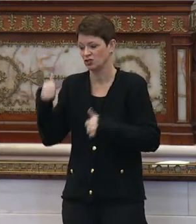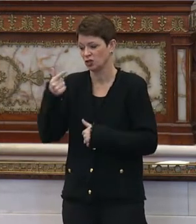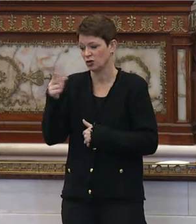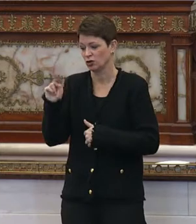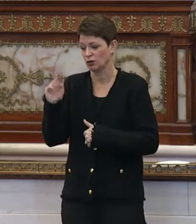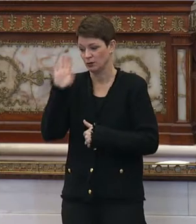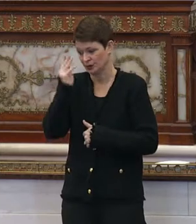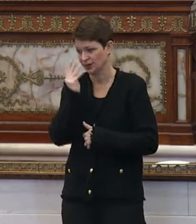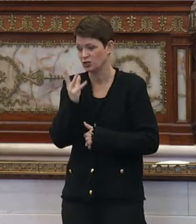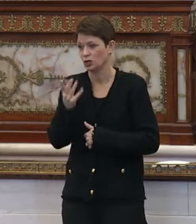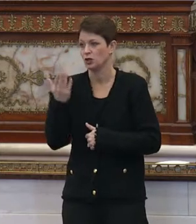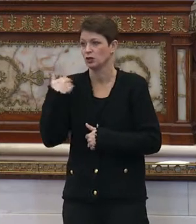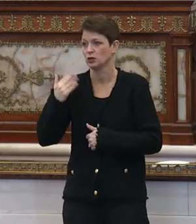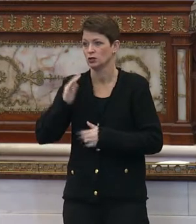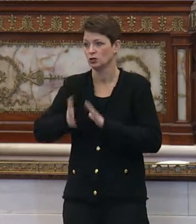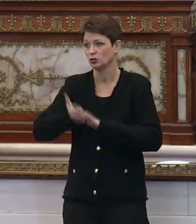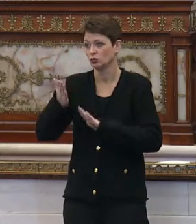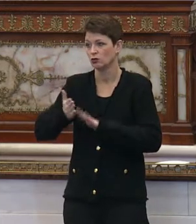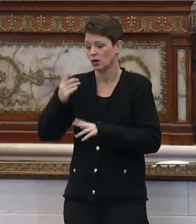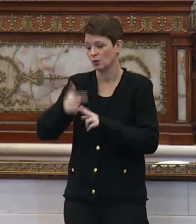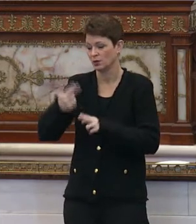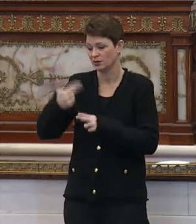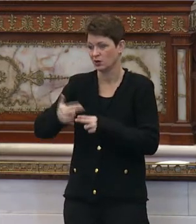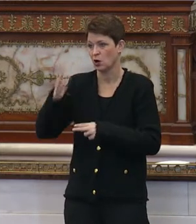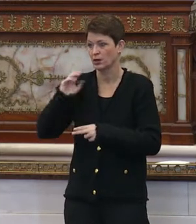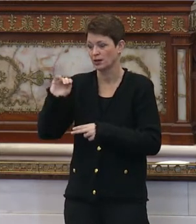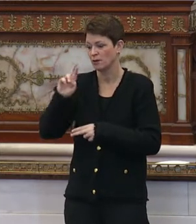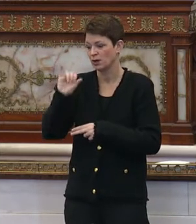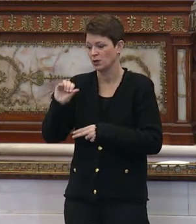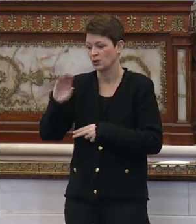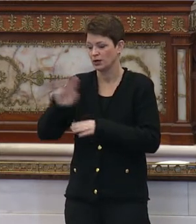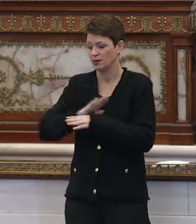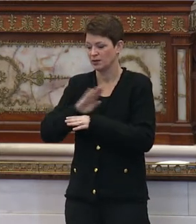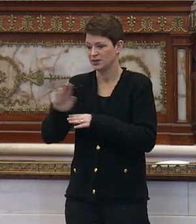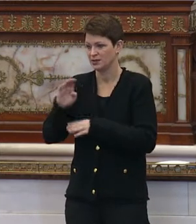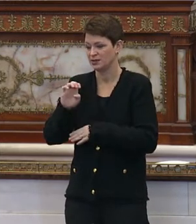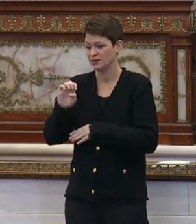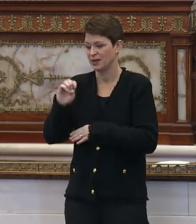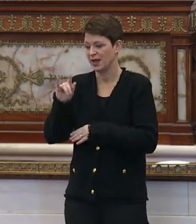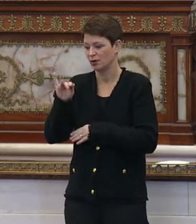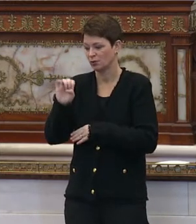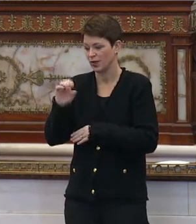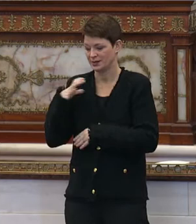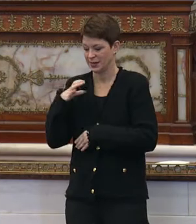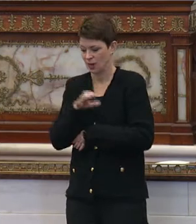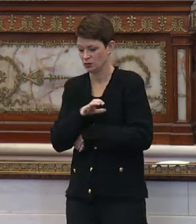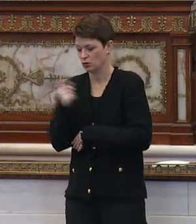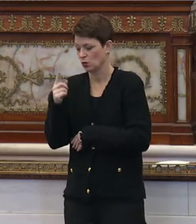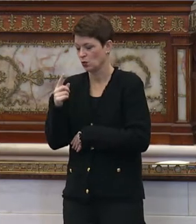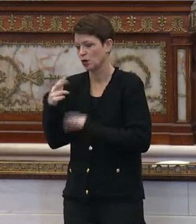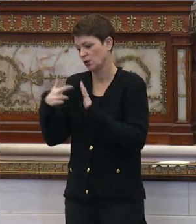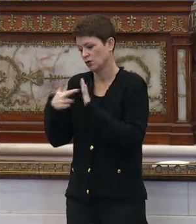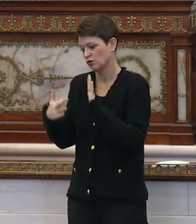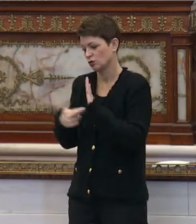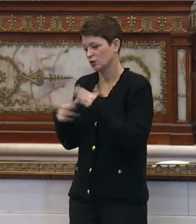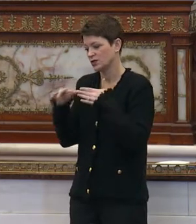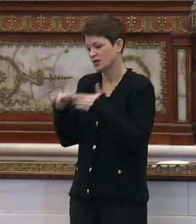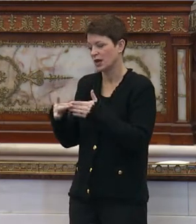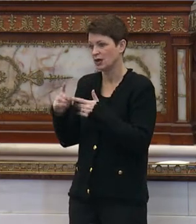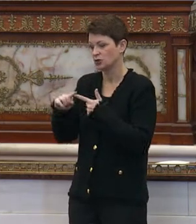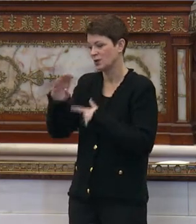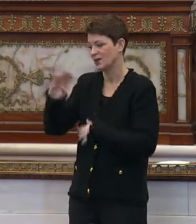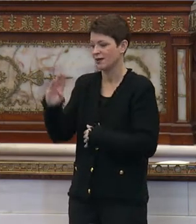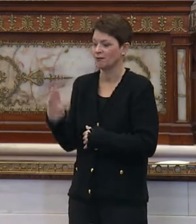will tell you, used to run what was then called the Minority Business Enterprise Council. One of the rules and guides was to